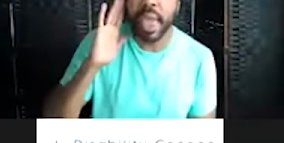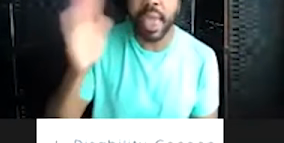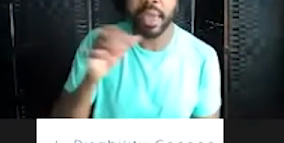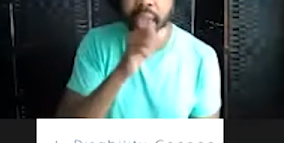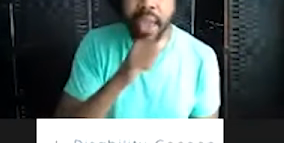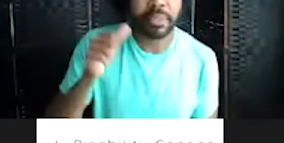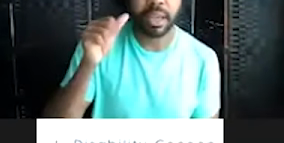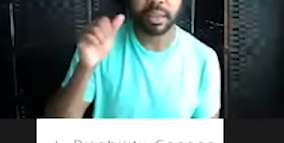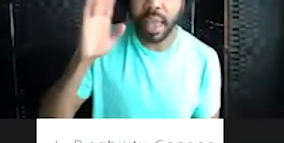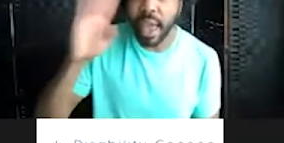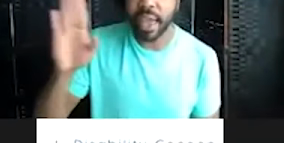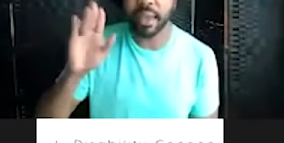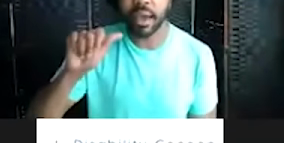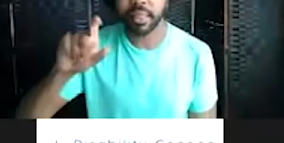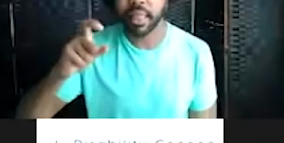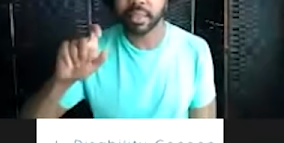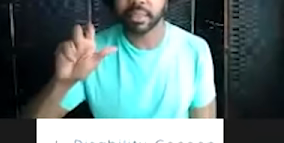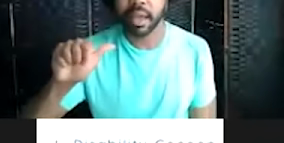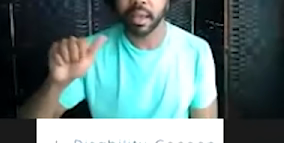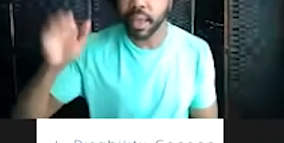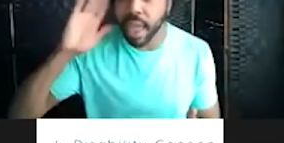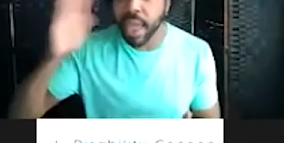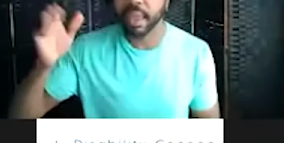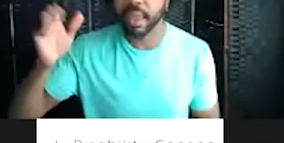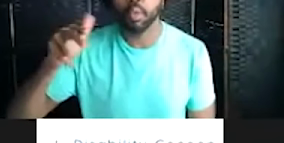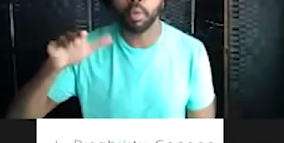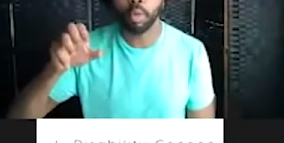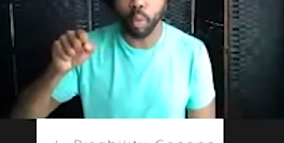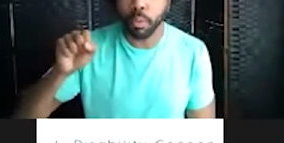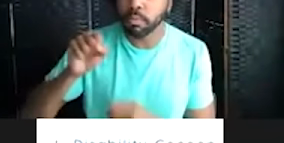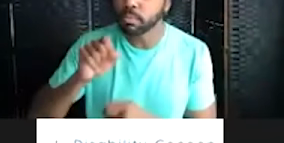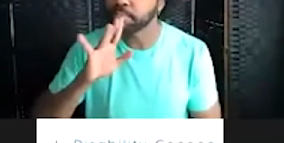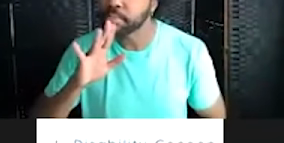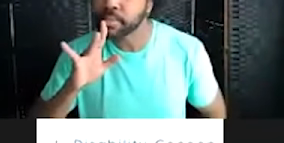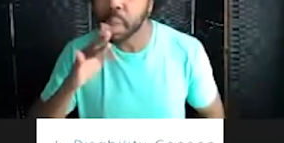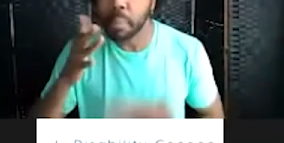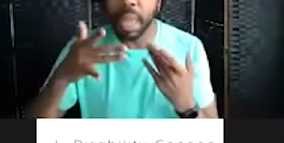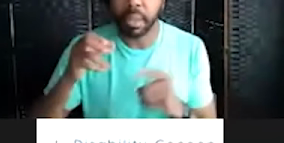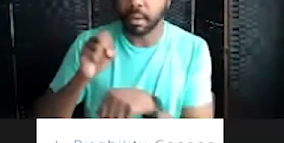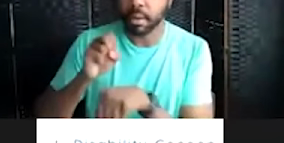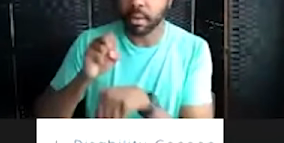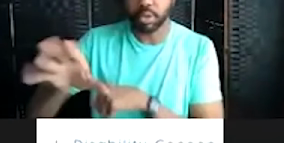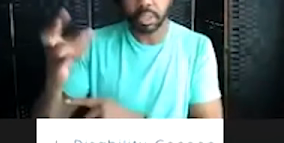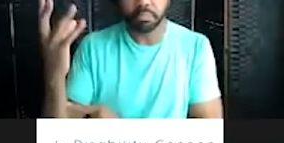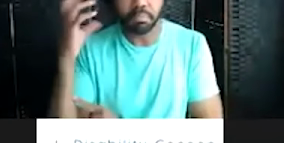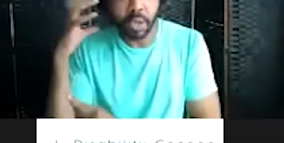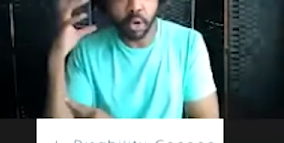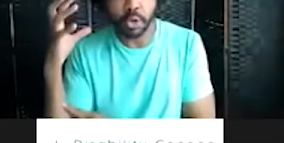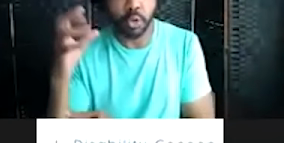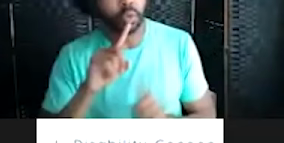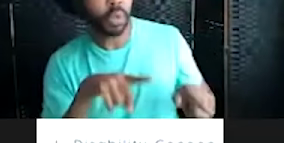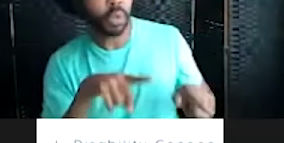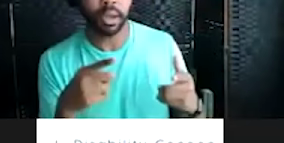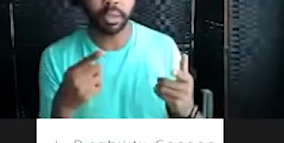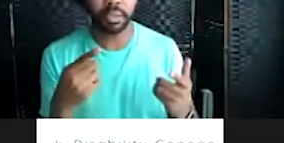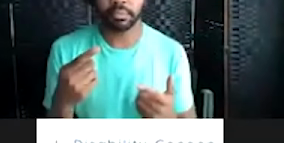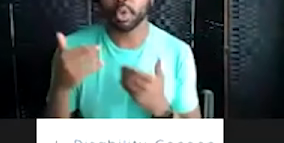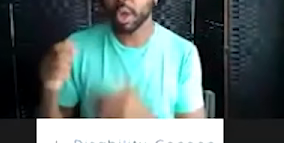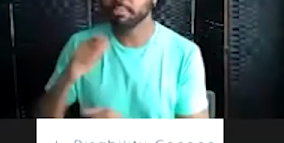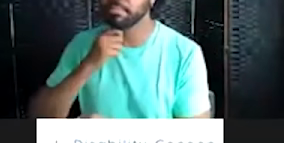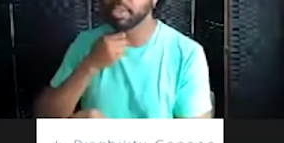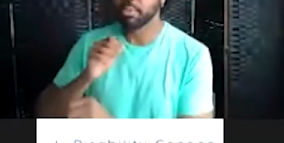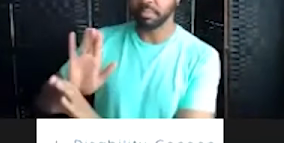several times as we go through the presentation for demonstration purposes. So just to minimize disruptions in your environment, you may want to place those devices on